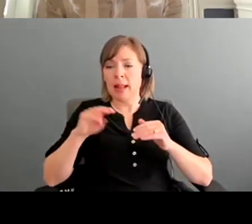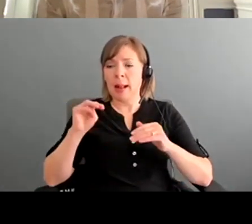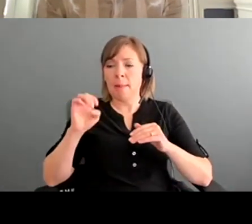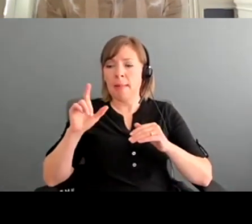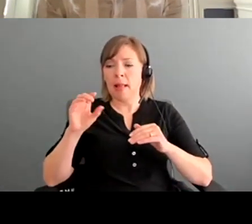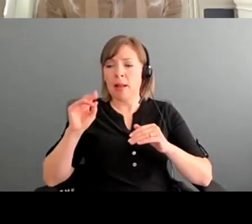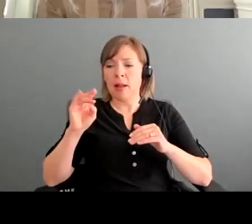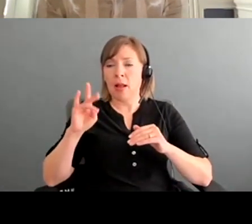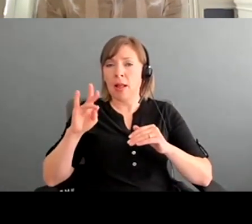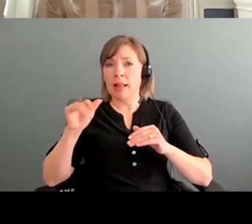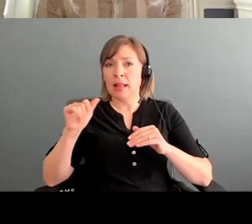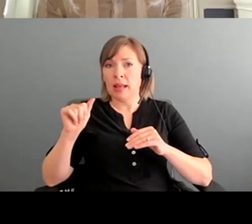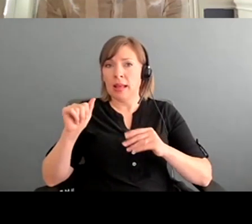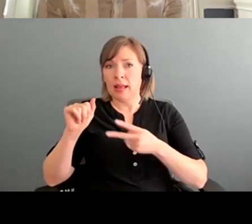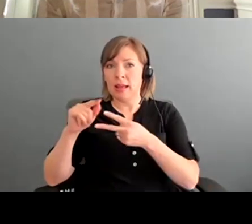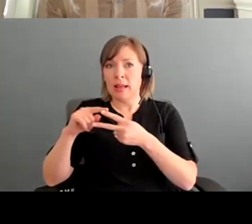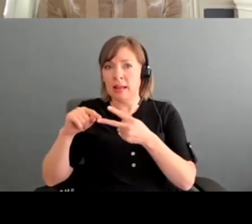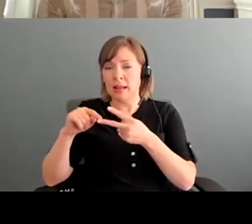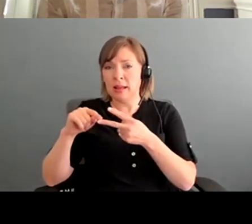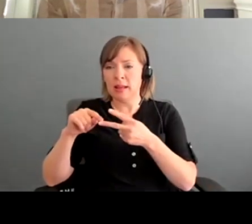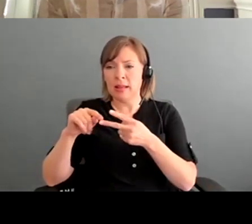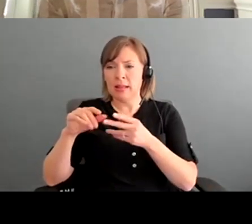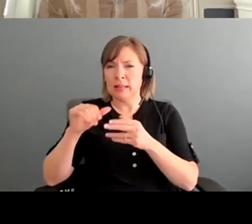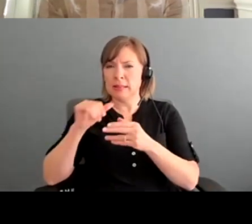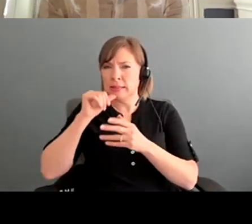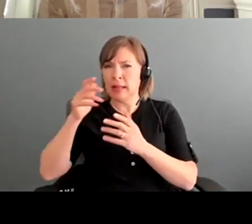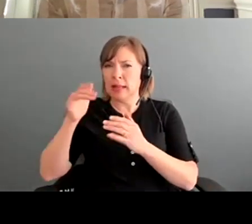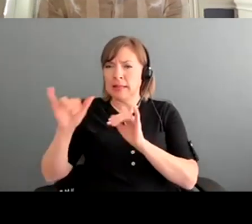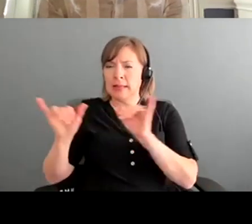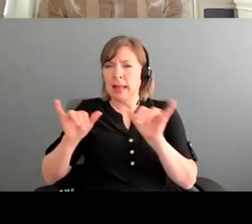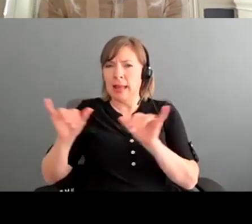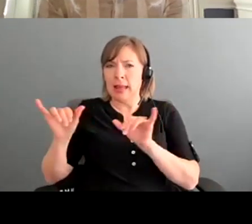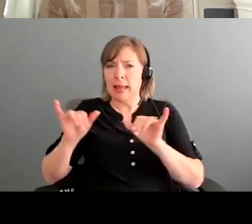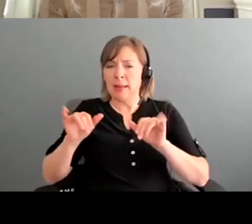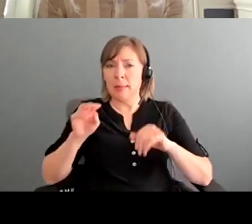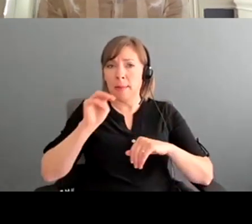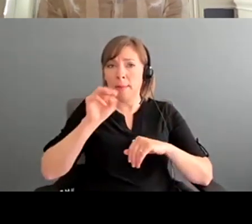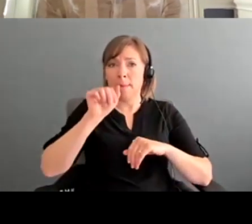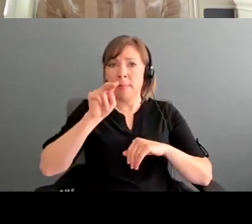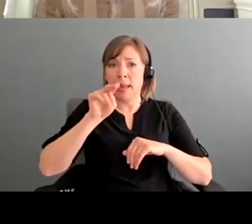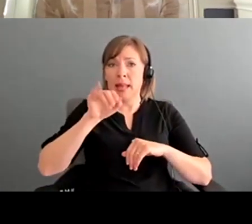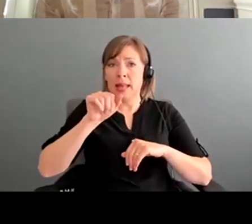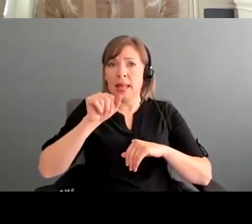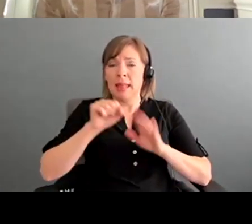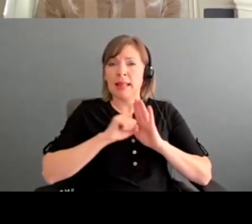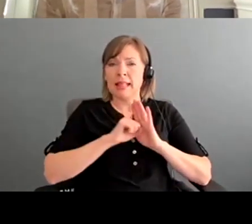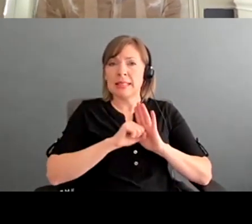so, and if you kind of think about what mania, the symptoms of mania,